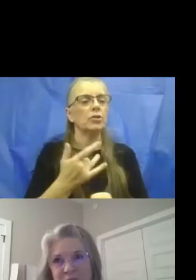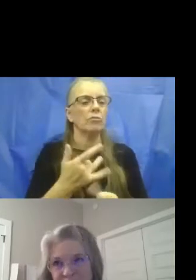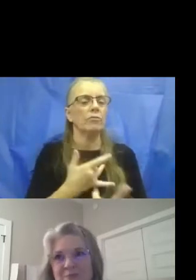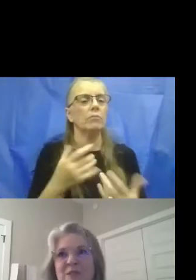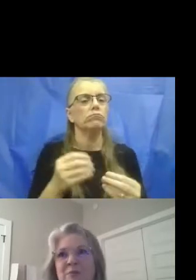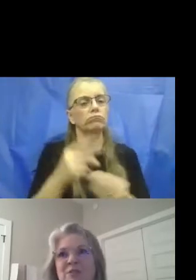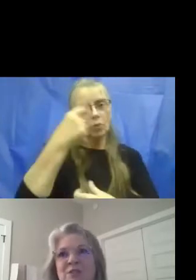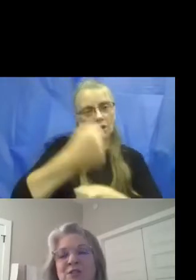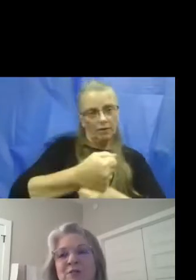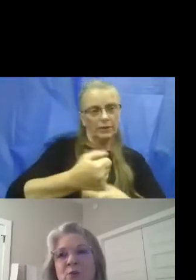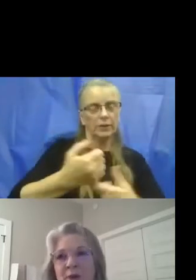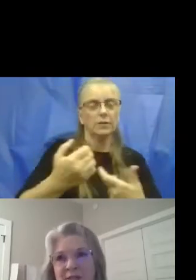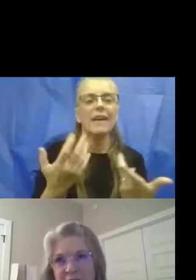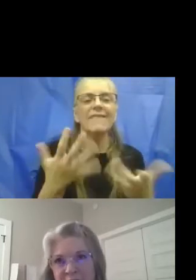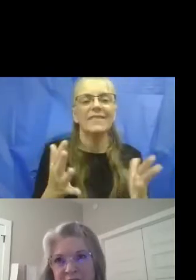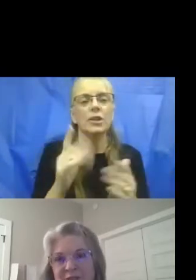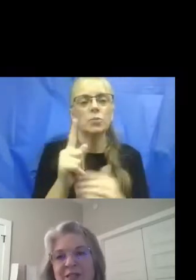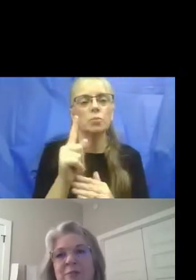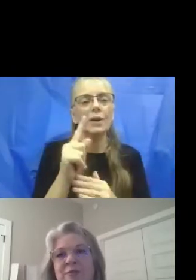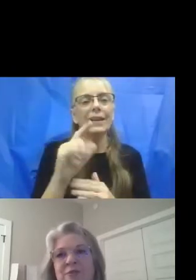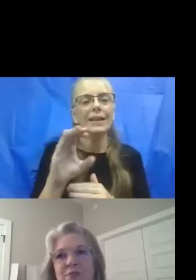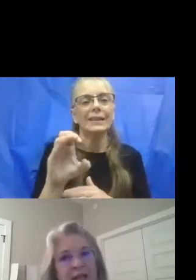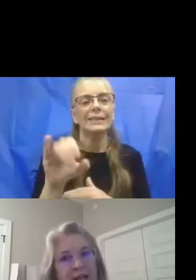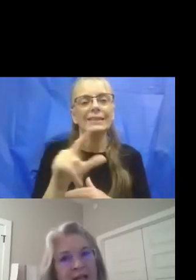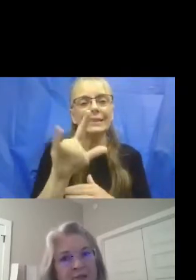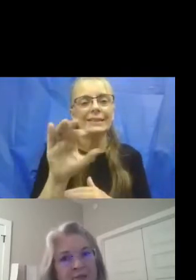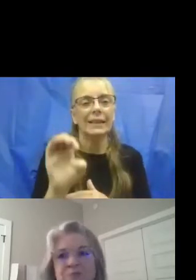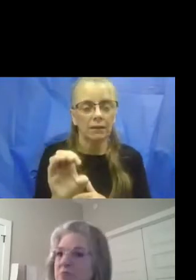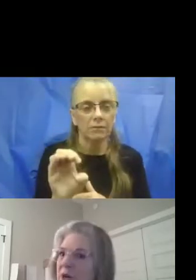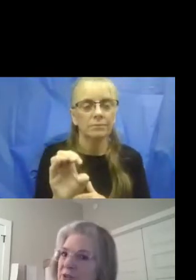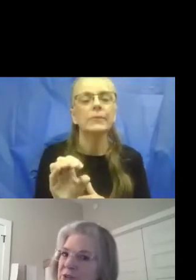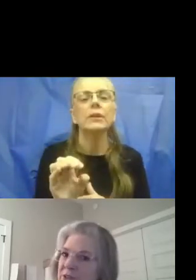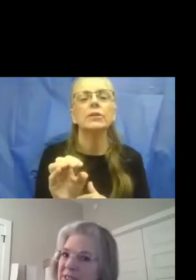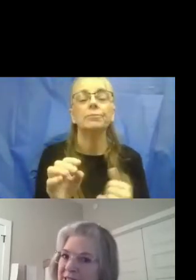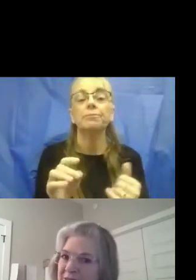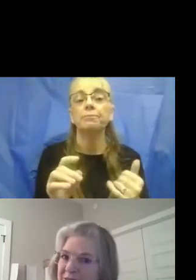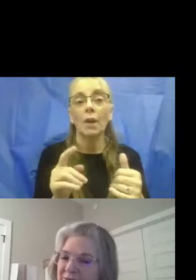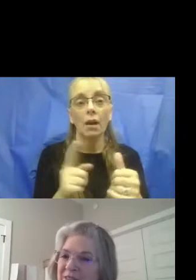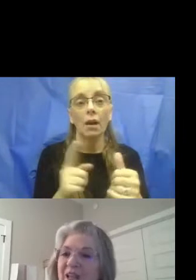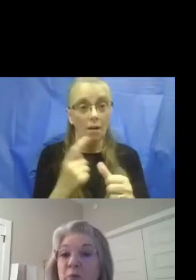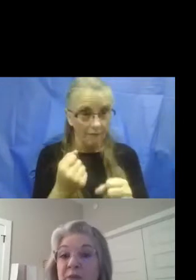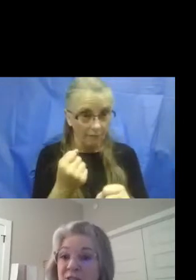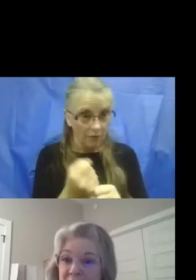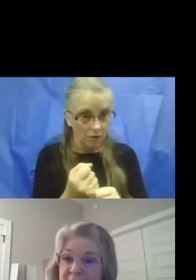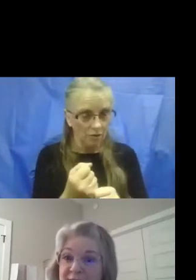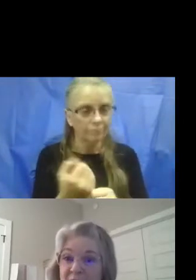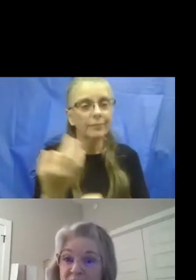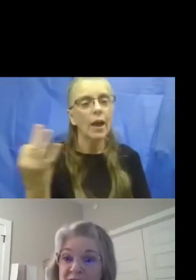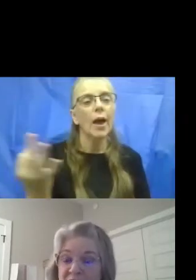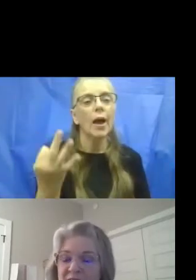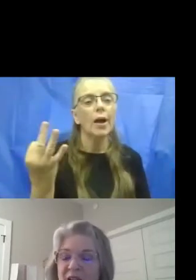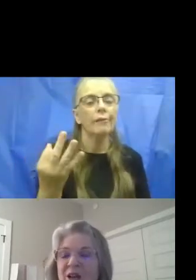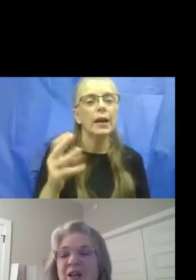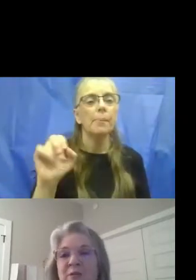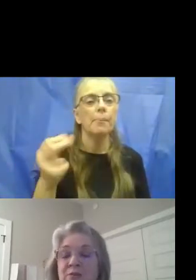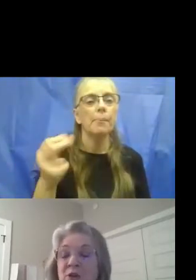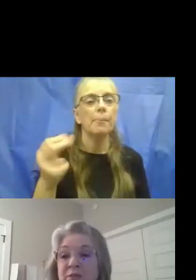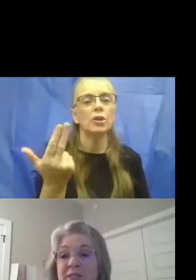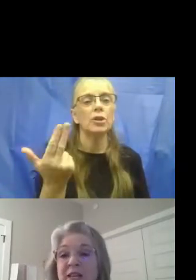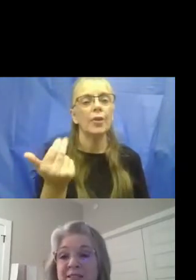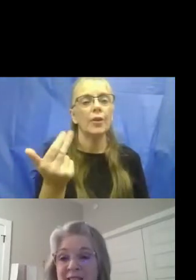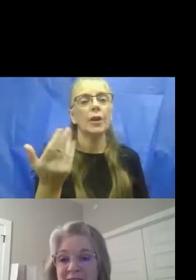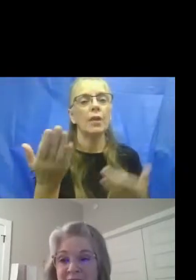Anyway, it was just over 1 year. It was a Friday, March 13th, and we shut it down. It